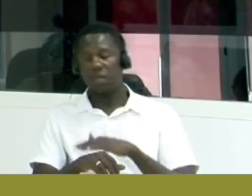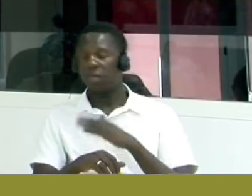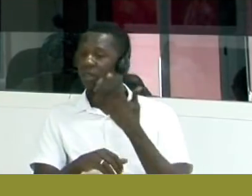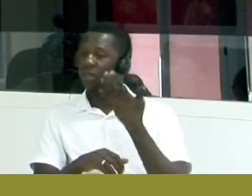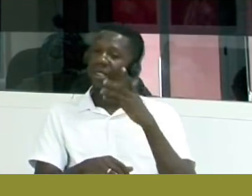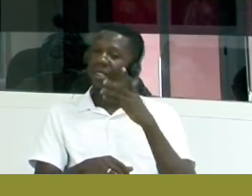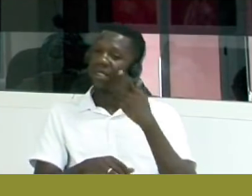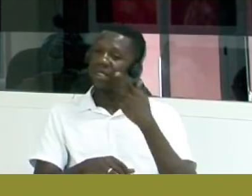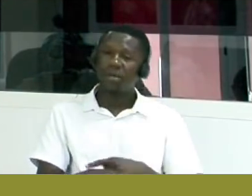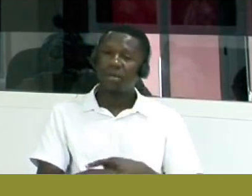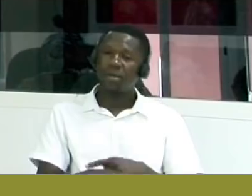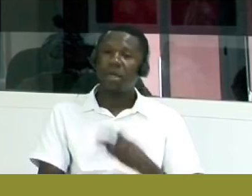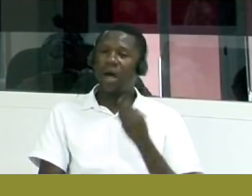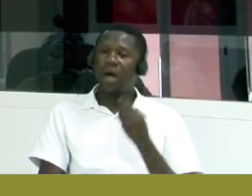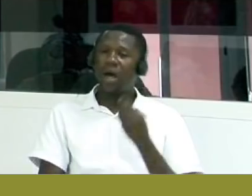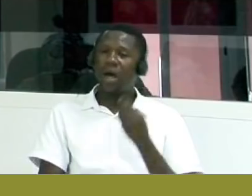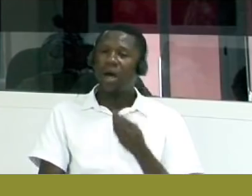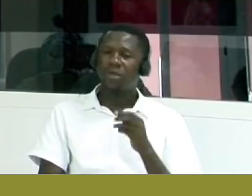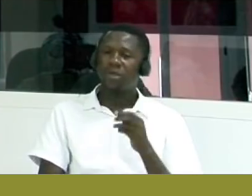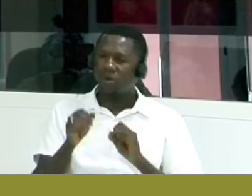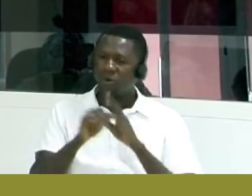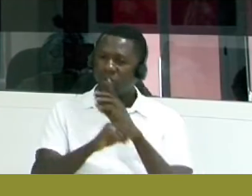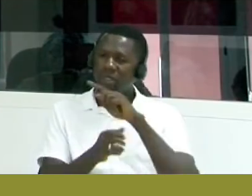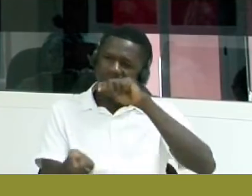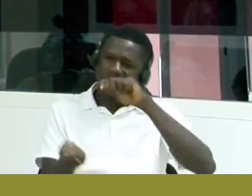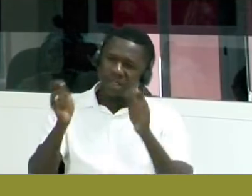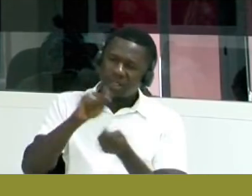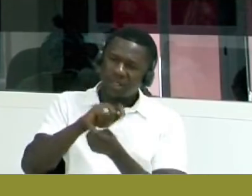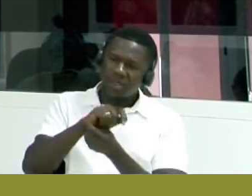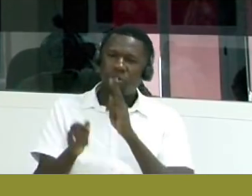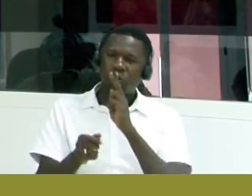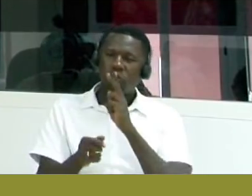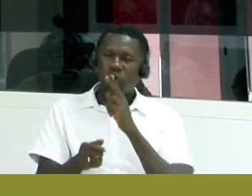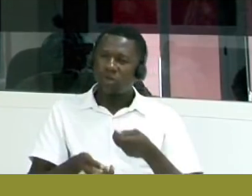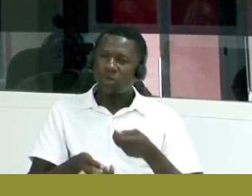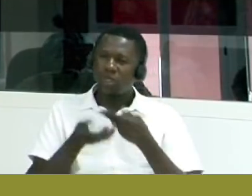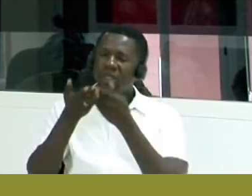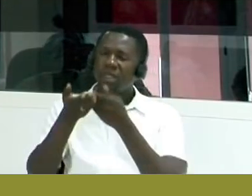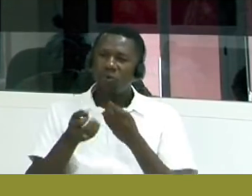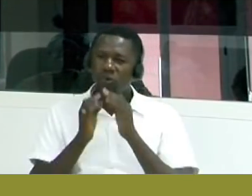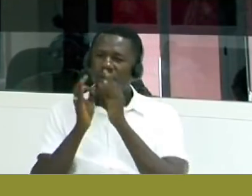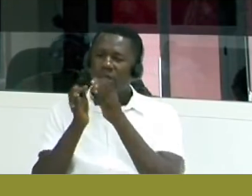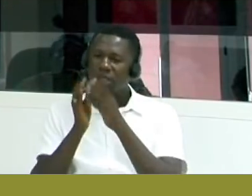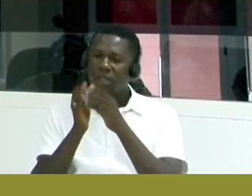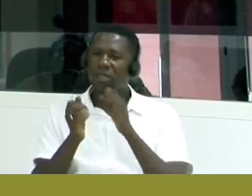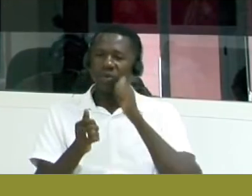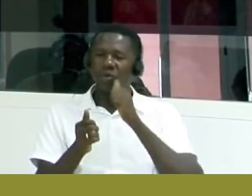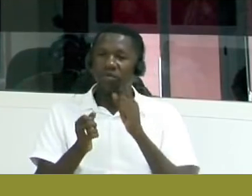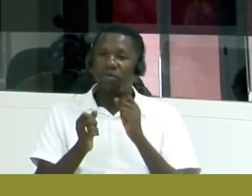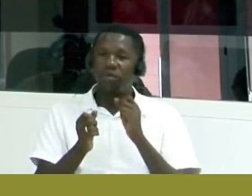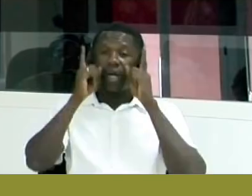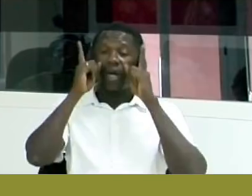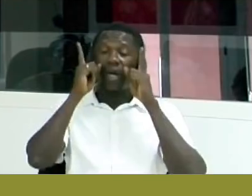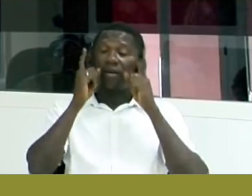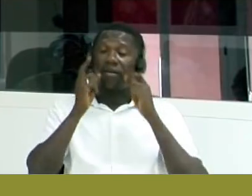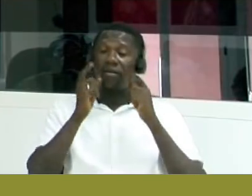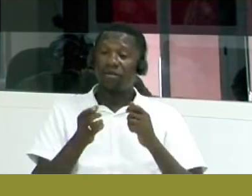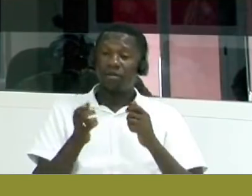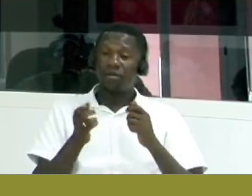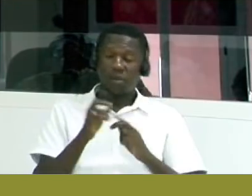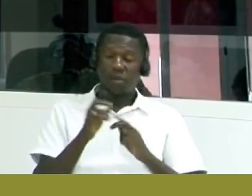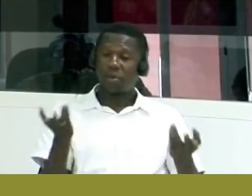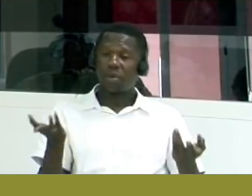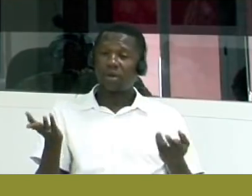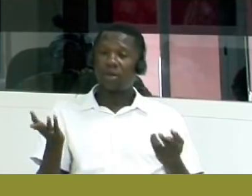times, how did the orders change? Who authorized the use of live ammunition? Who this, who that? They, who is they?